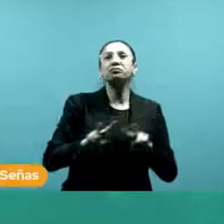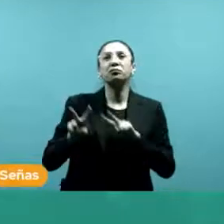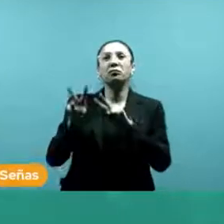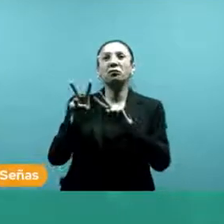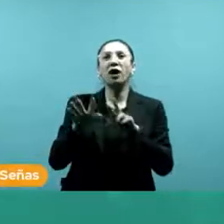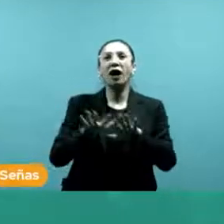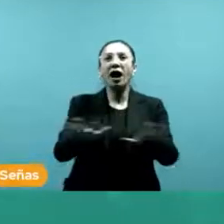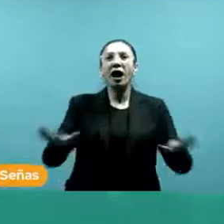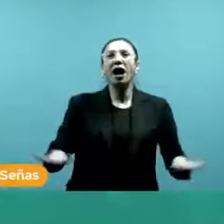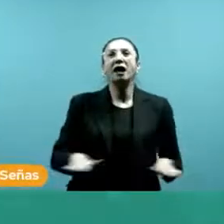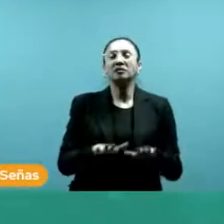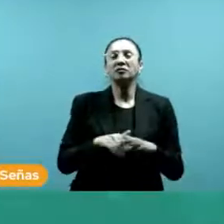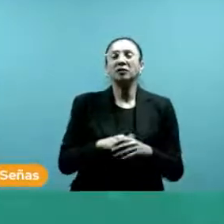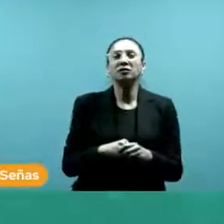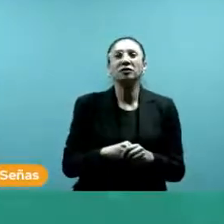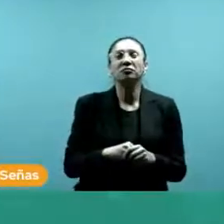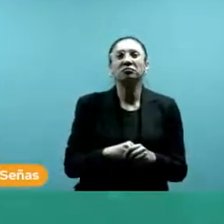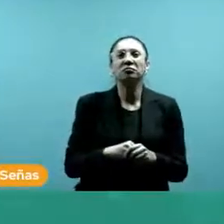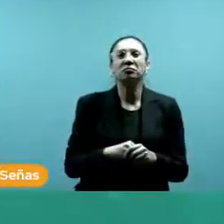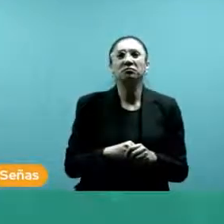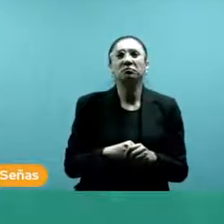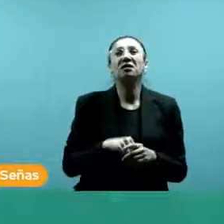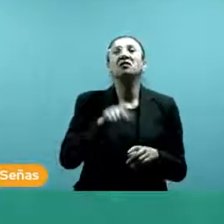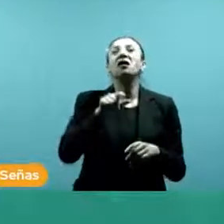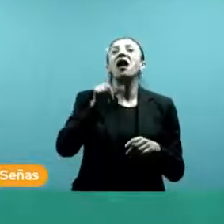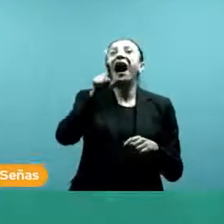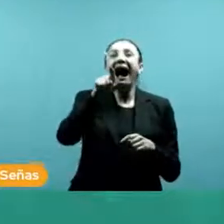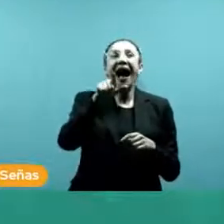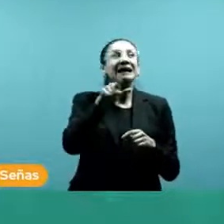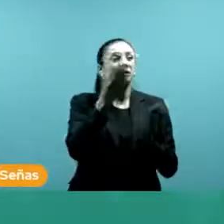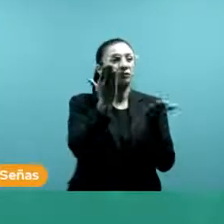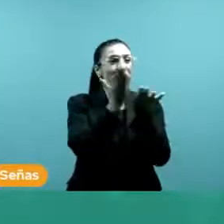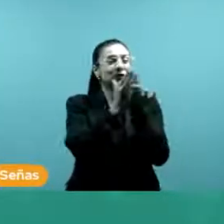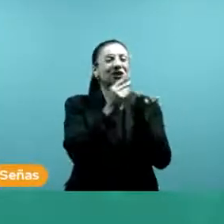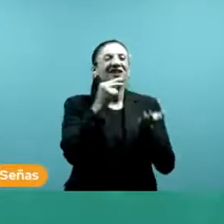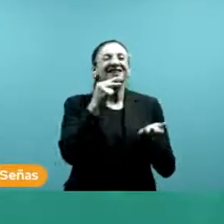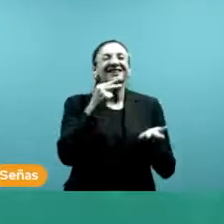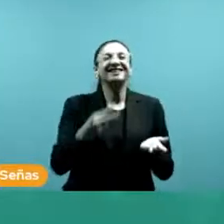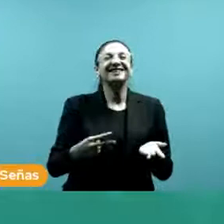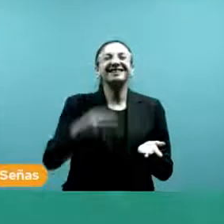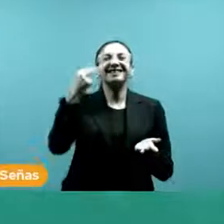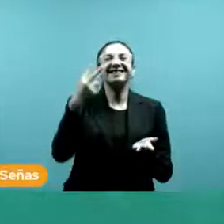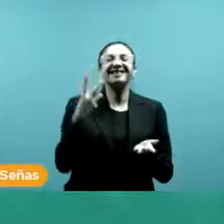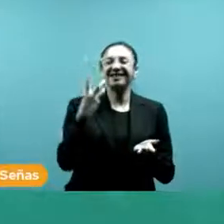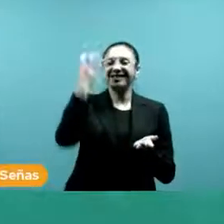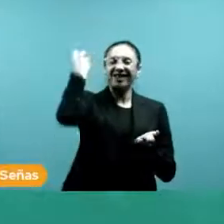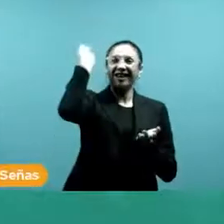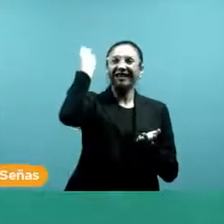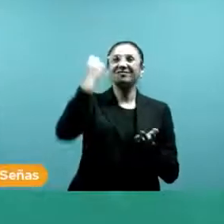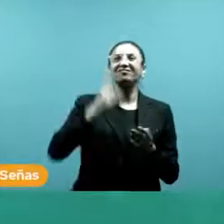history, and also to find some kind of a meaning in this historical place.